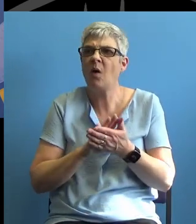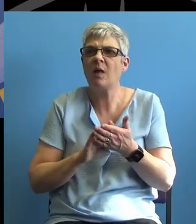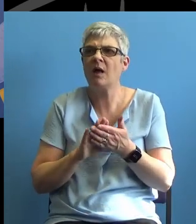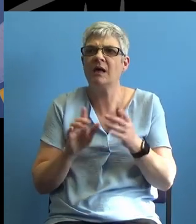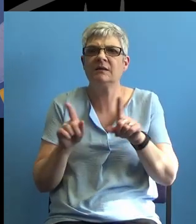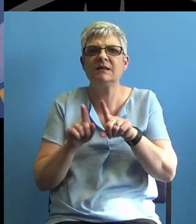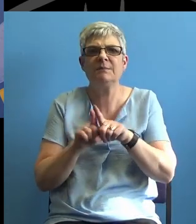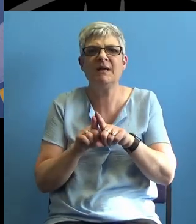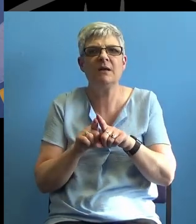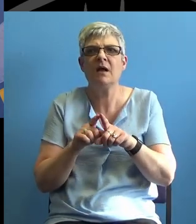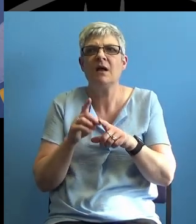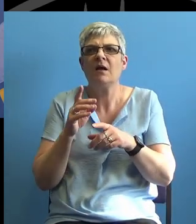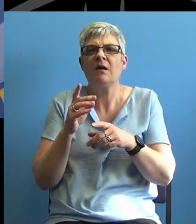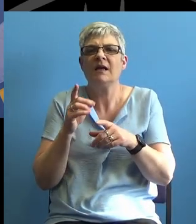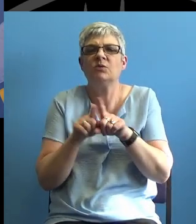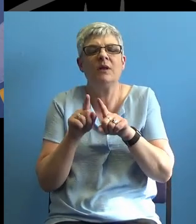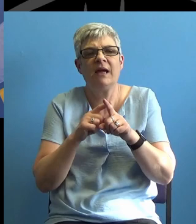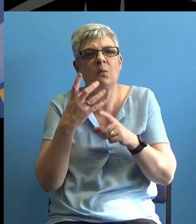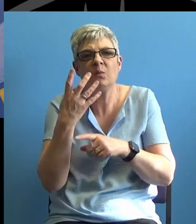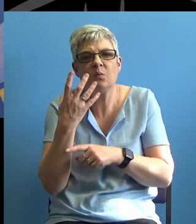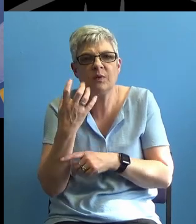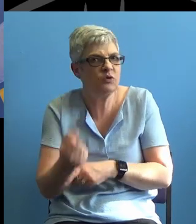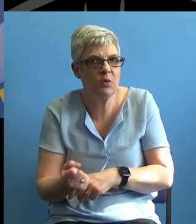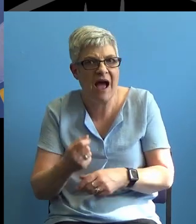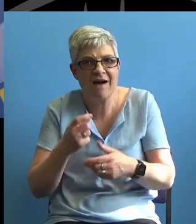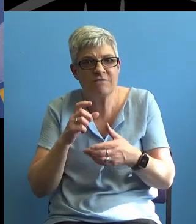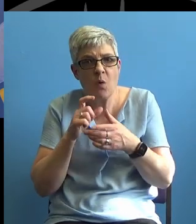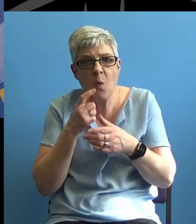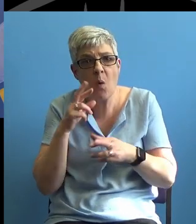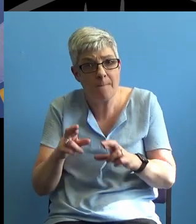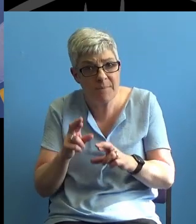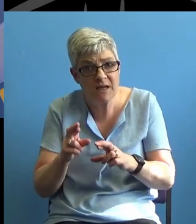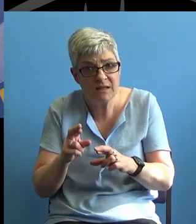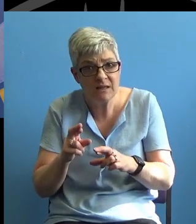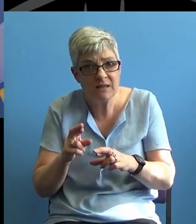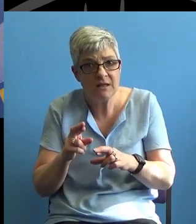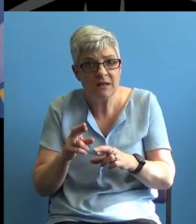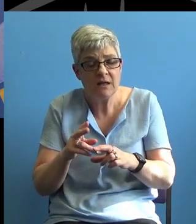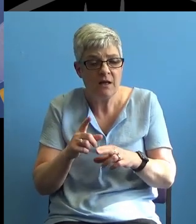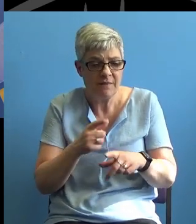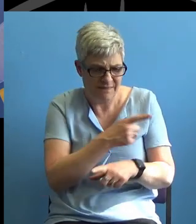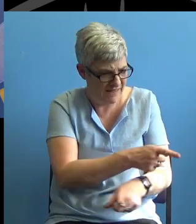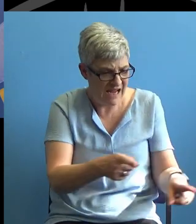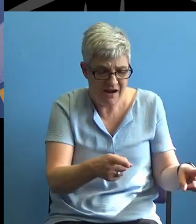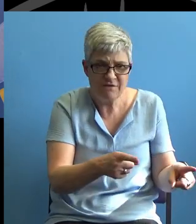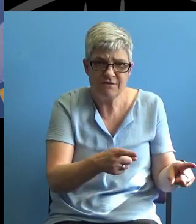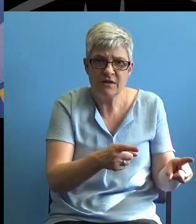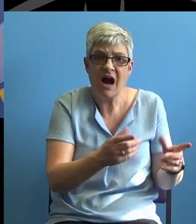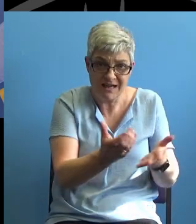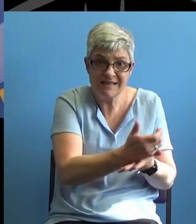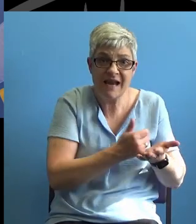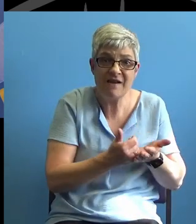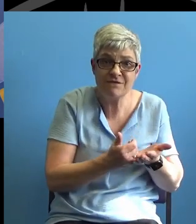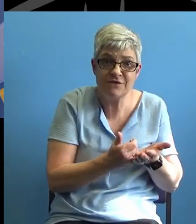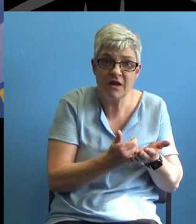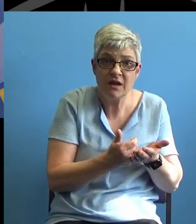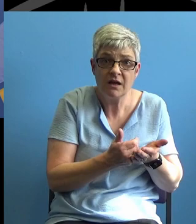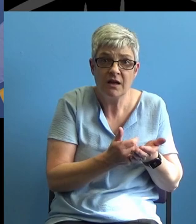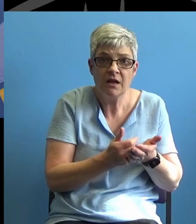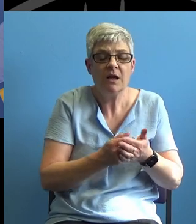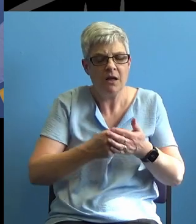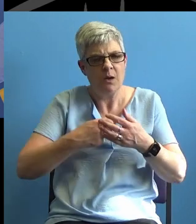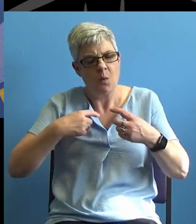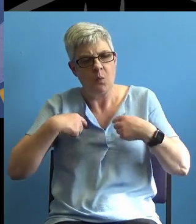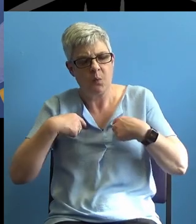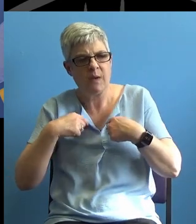hope, those who have died in the care of Jesus are safe in him. They are not losing out. We